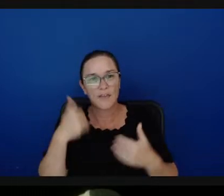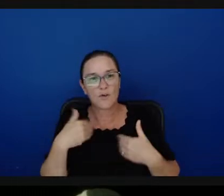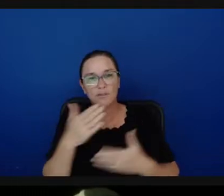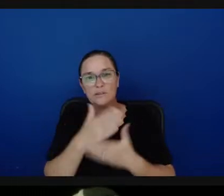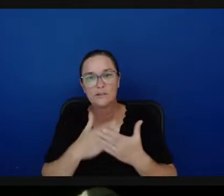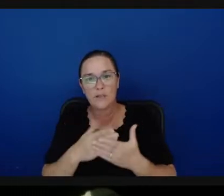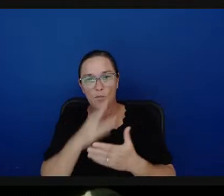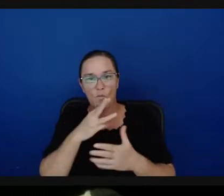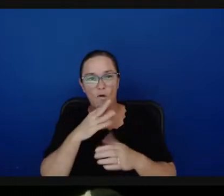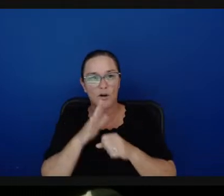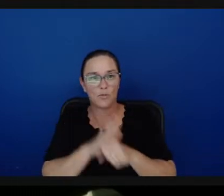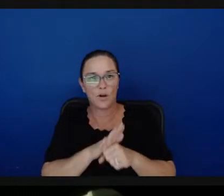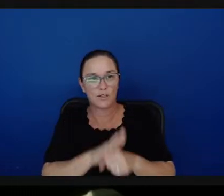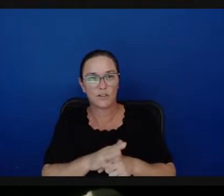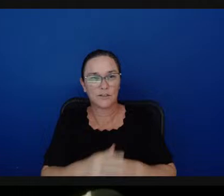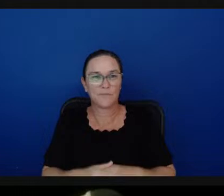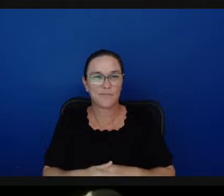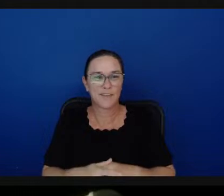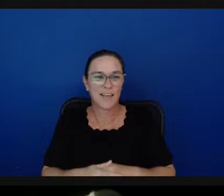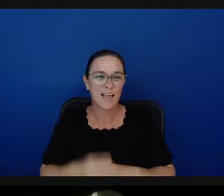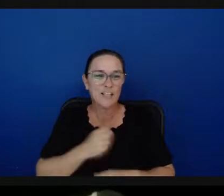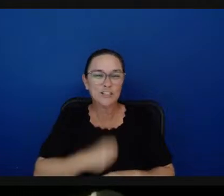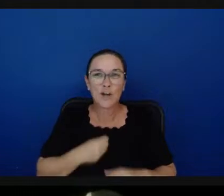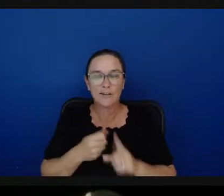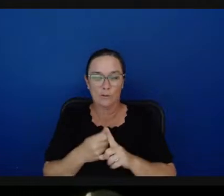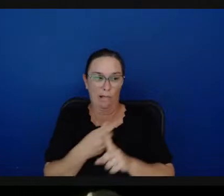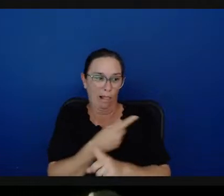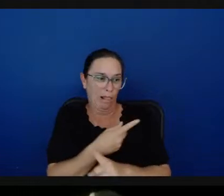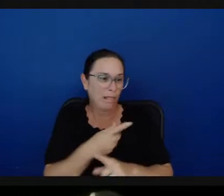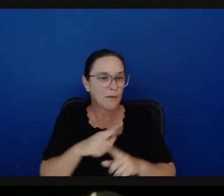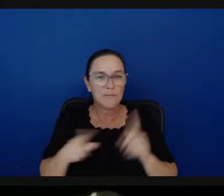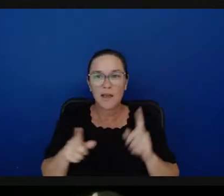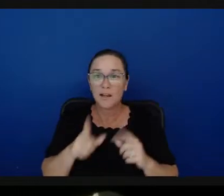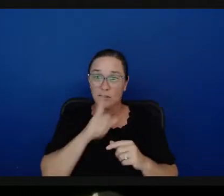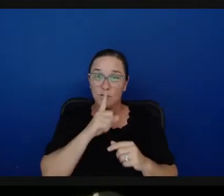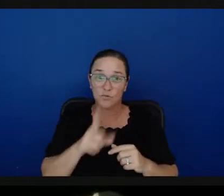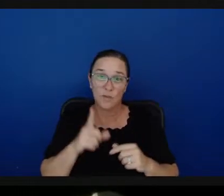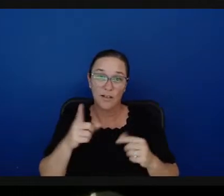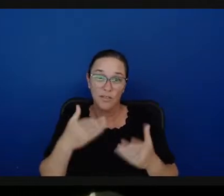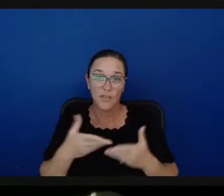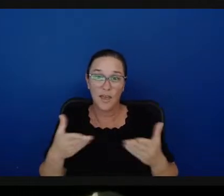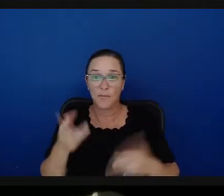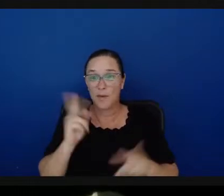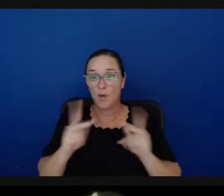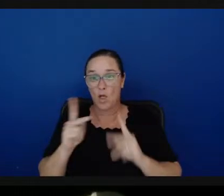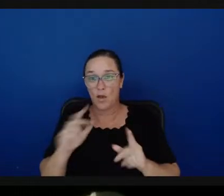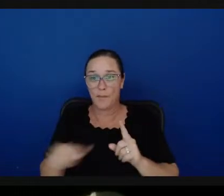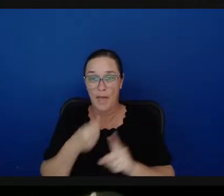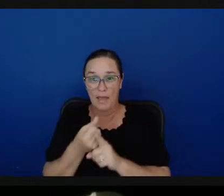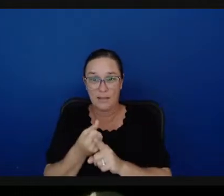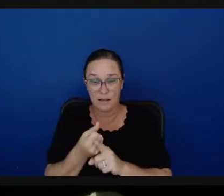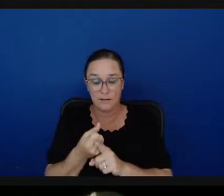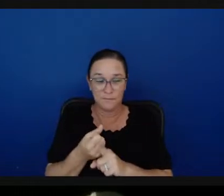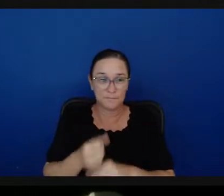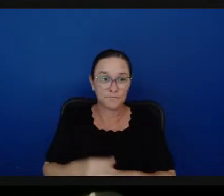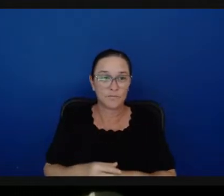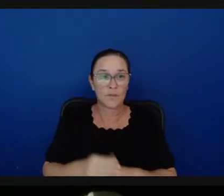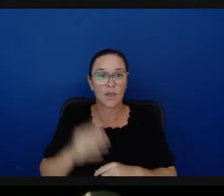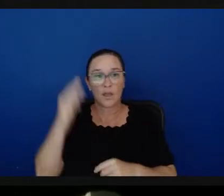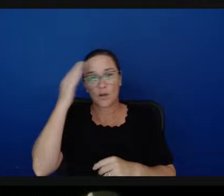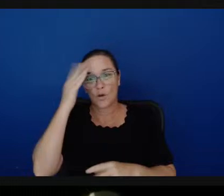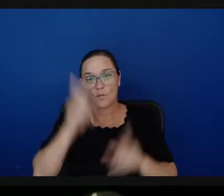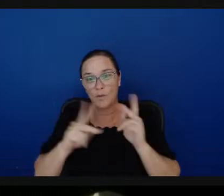there. Sorry to take a tangent on the Pele's here, but it is a real thing that people are getting impacted by. In Volcano Village, we know that people down